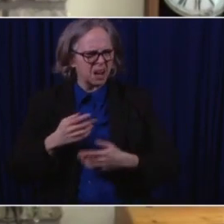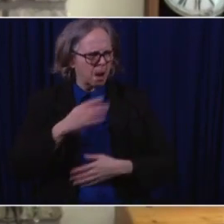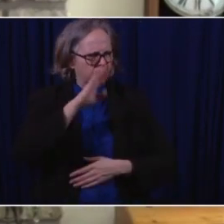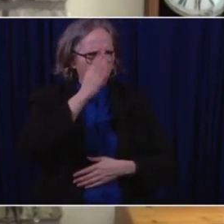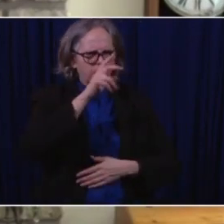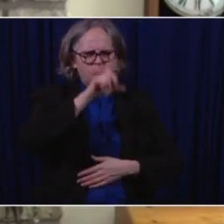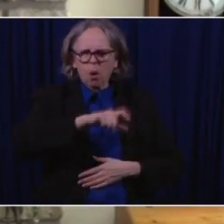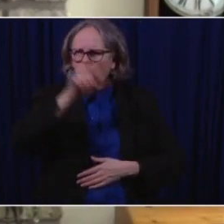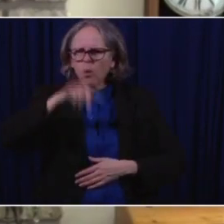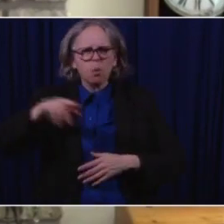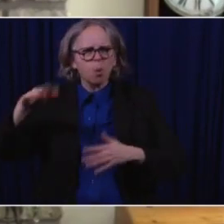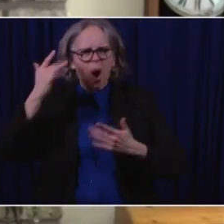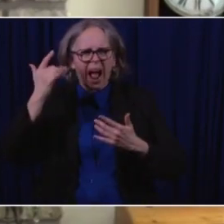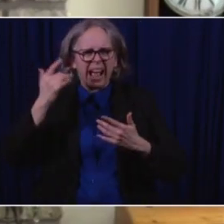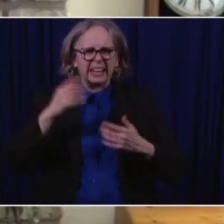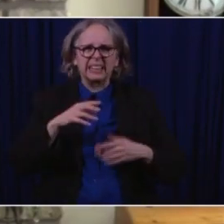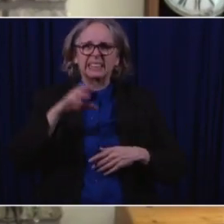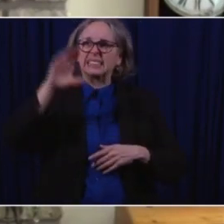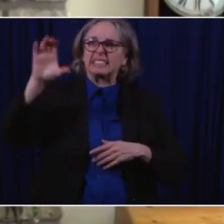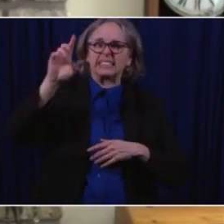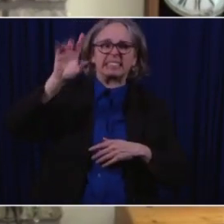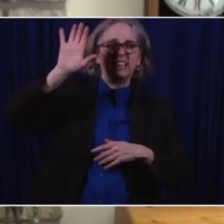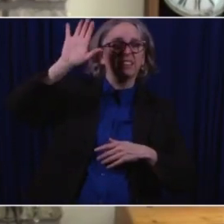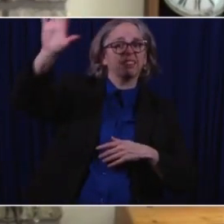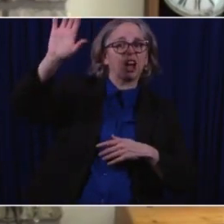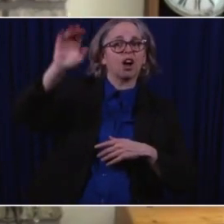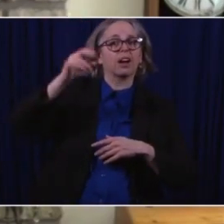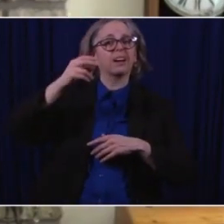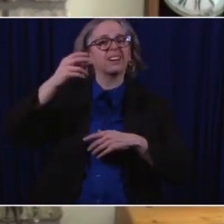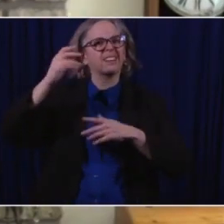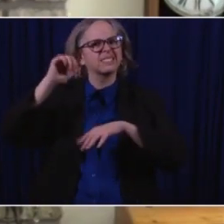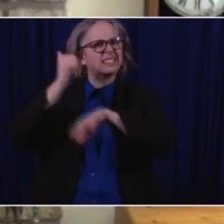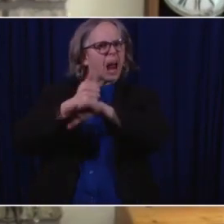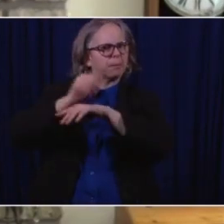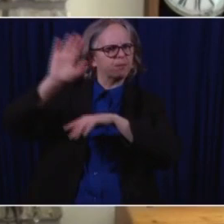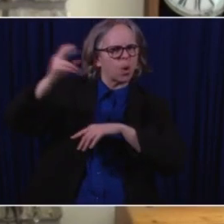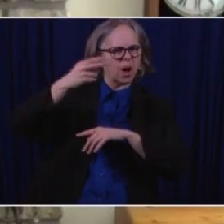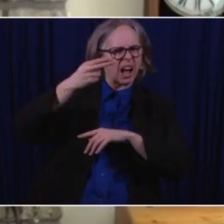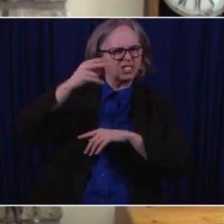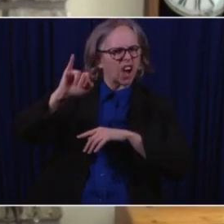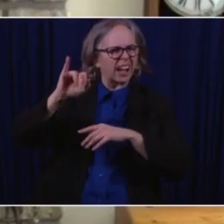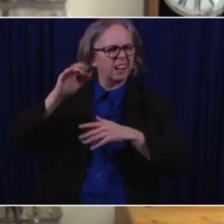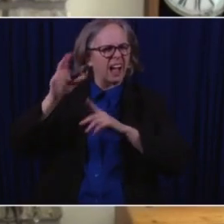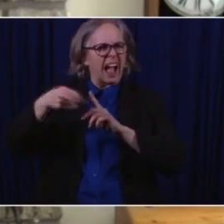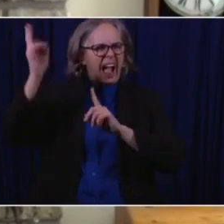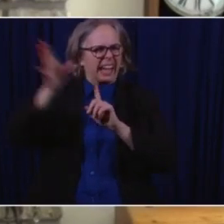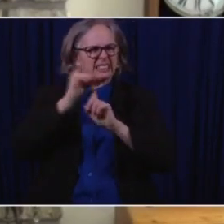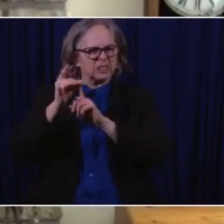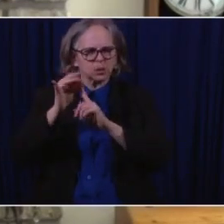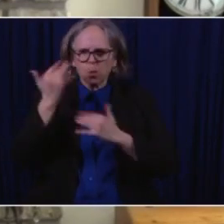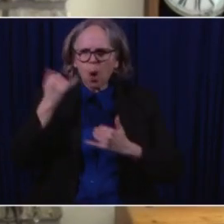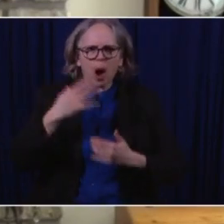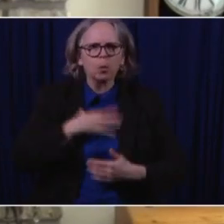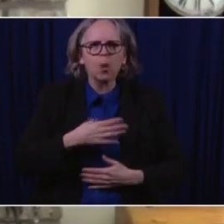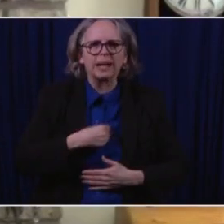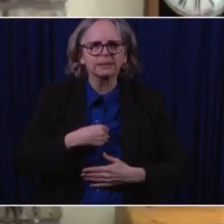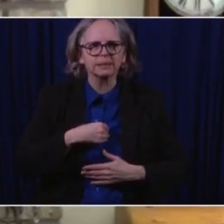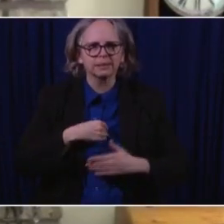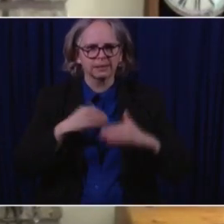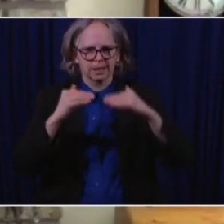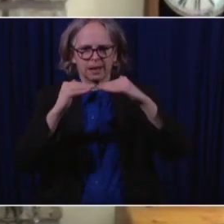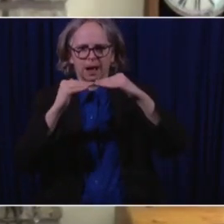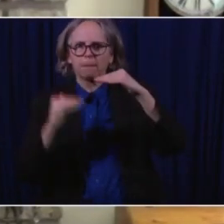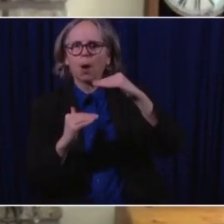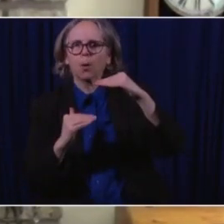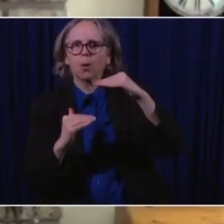what's considered to be a high incident level. Benton County, first county in a long time, dropped below that. They're not below it by very much, but they did